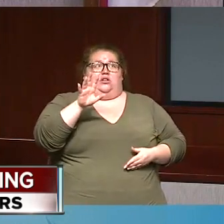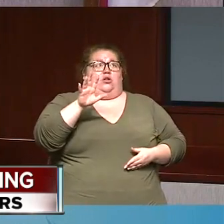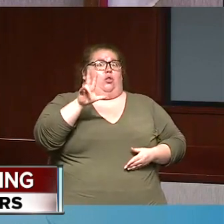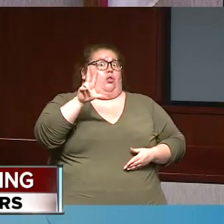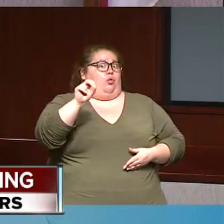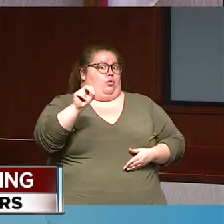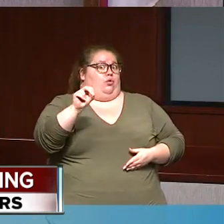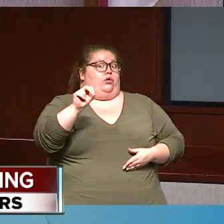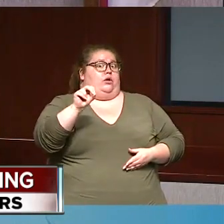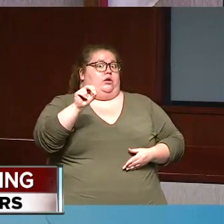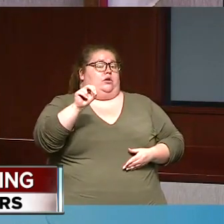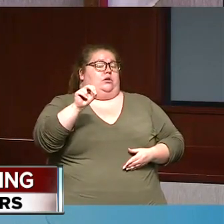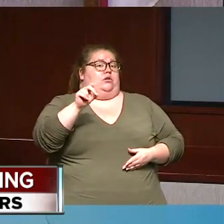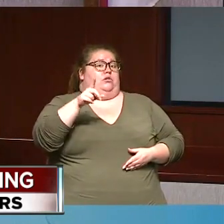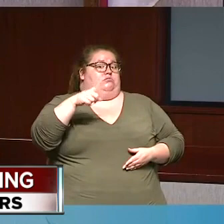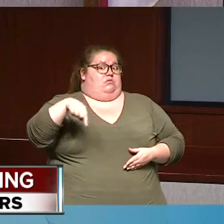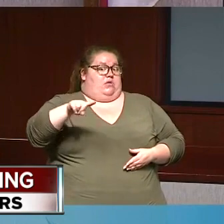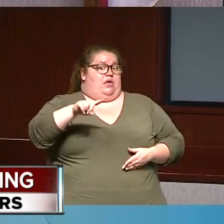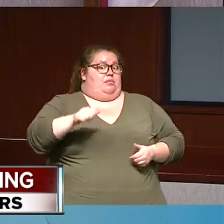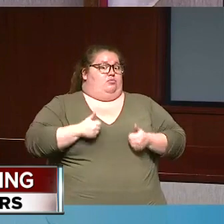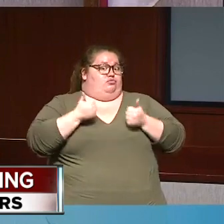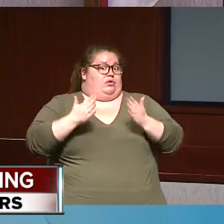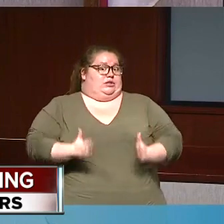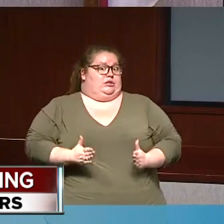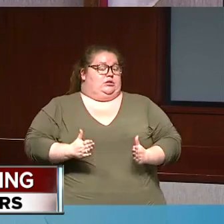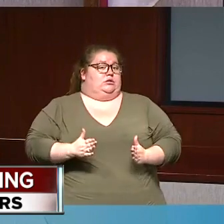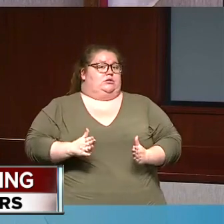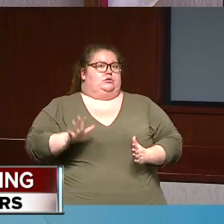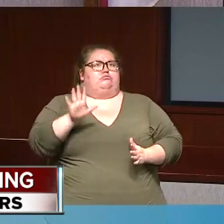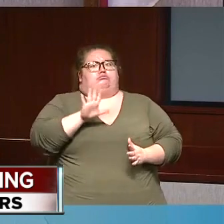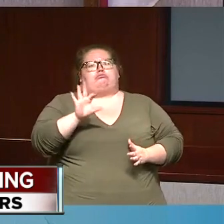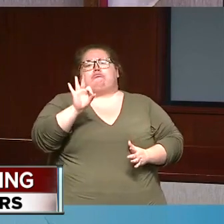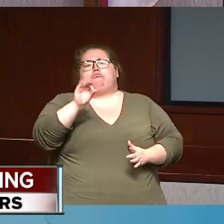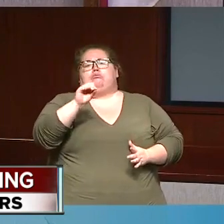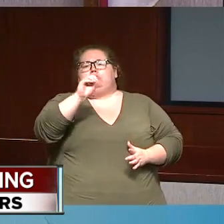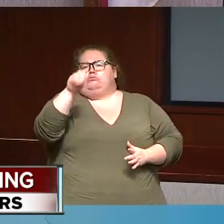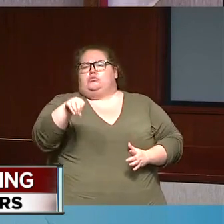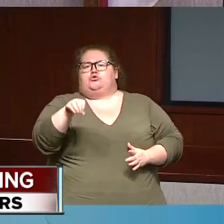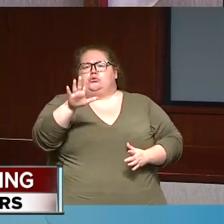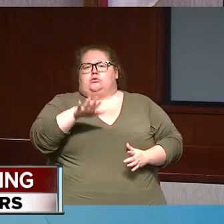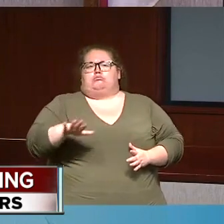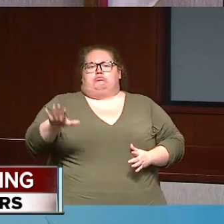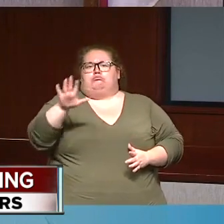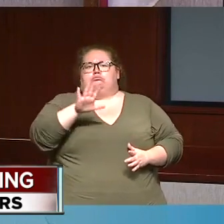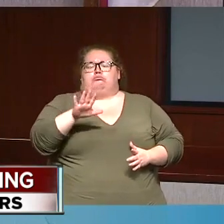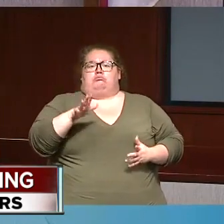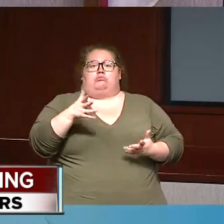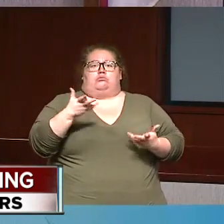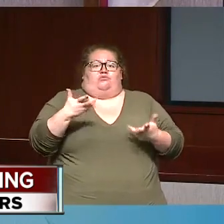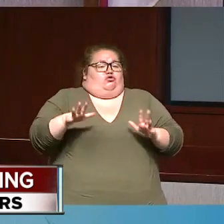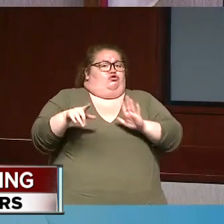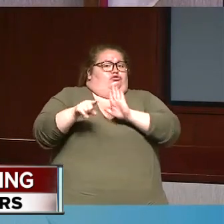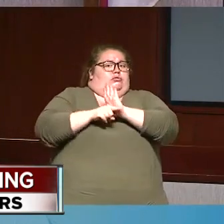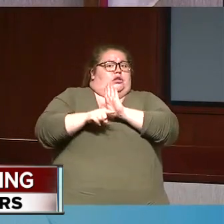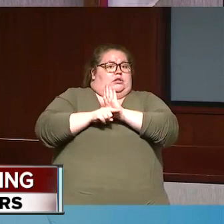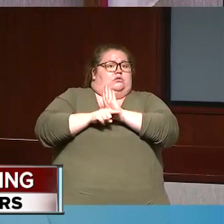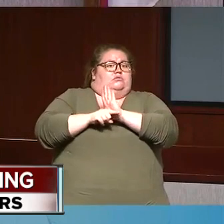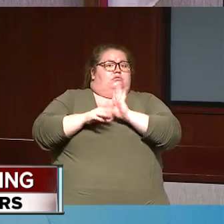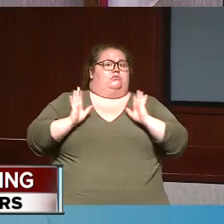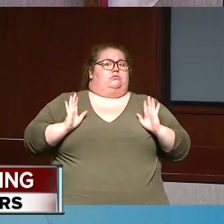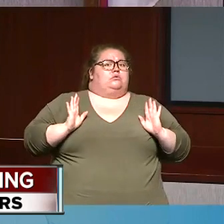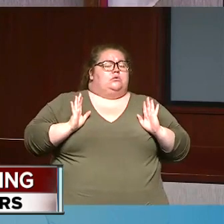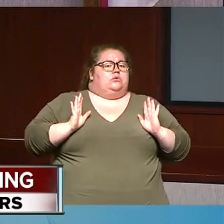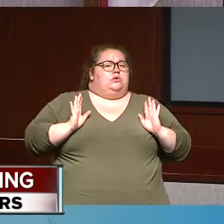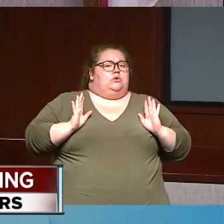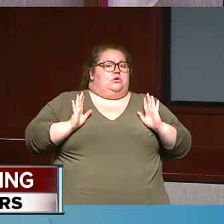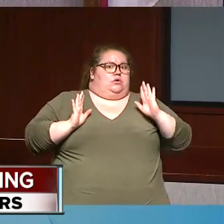27,430 of those residents, of those tests, or 90% of those tests, have come back negative. I want to reiterate